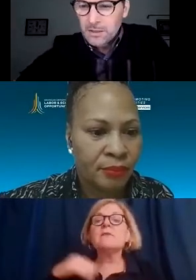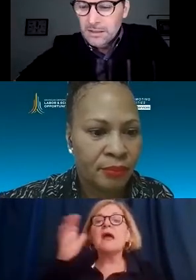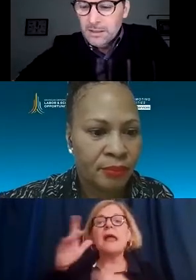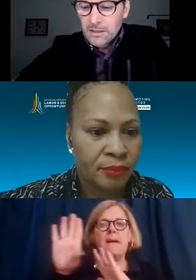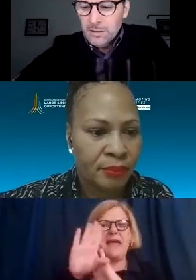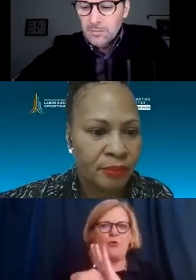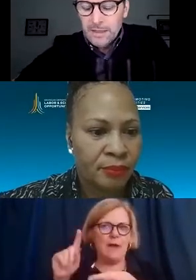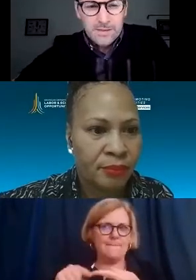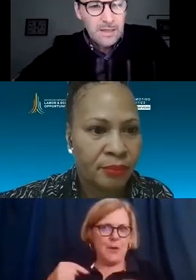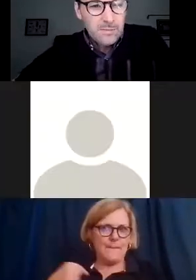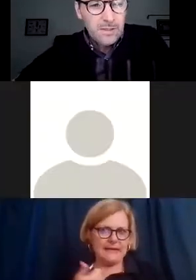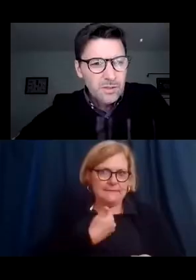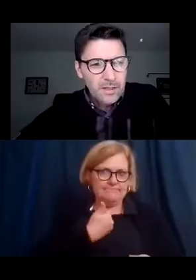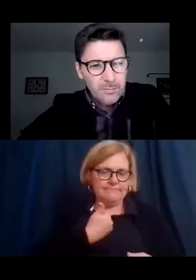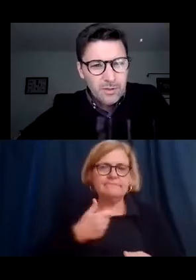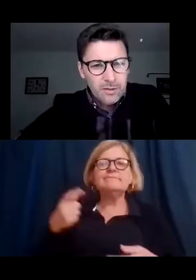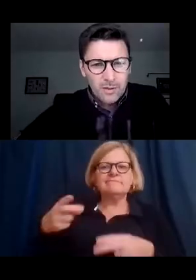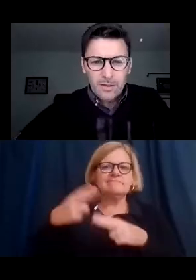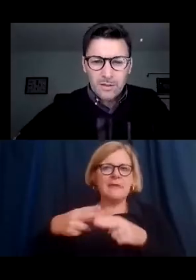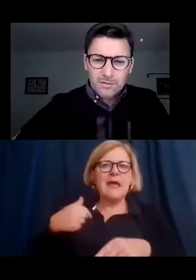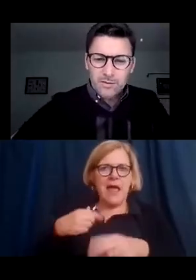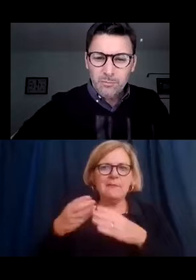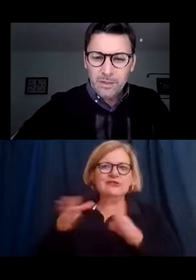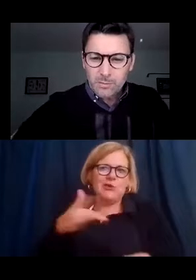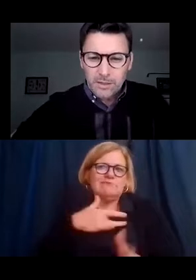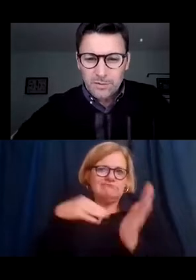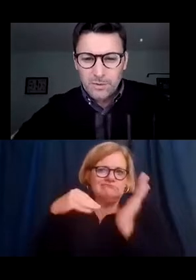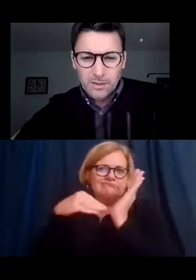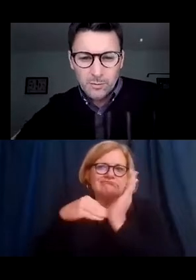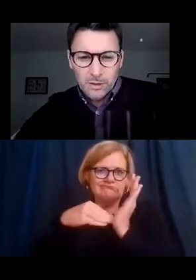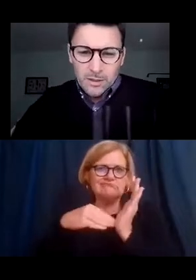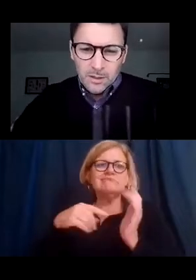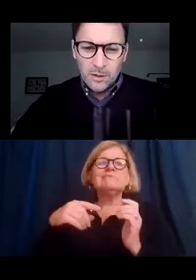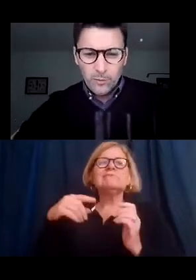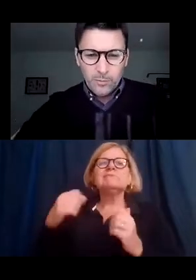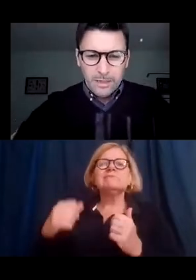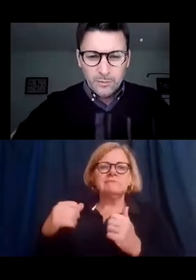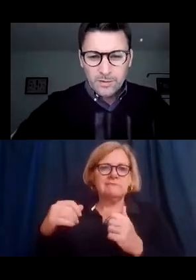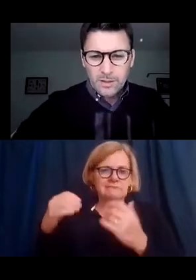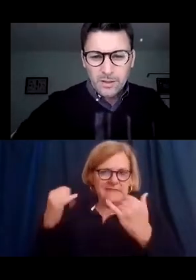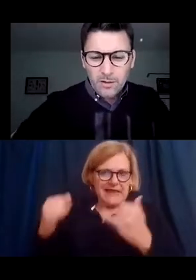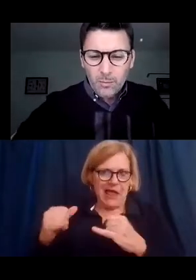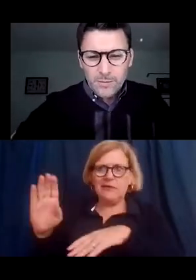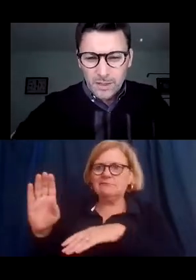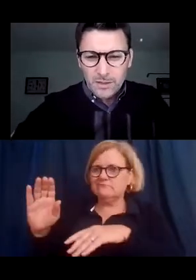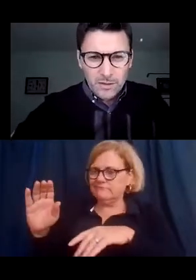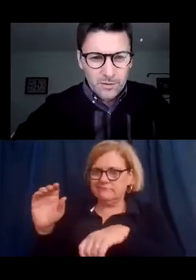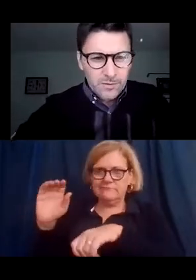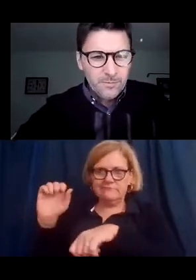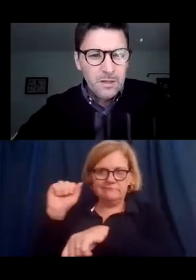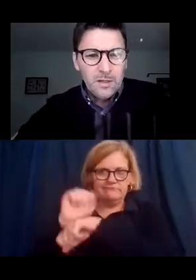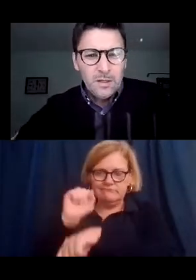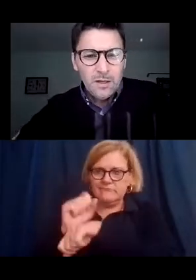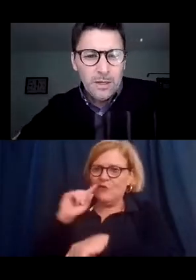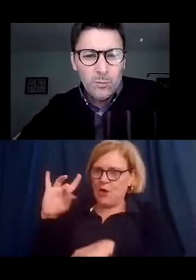on me. As mentioned, I am a general cardiologist. I've been at Spectrum now for about almost 8